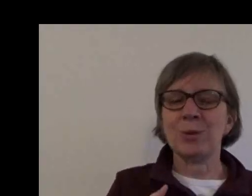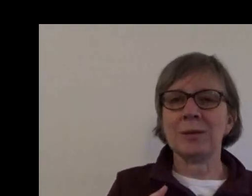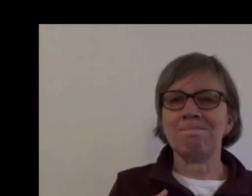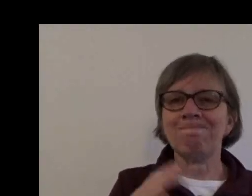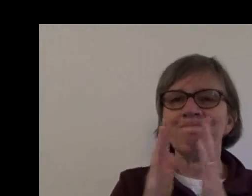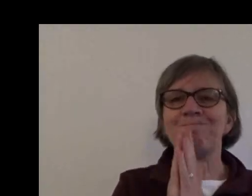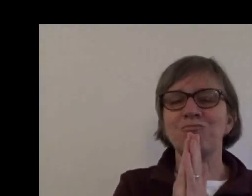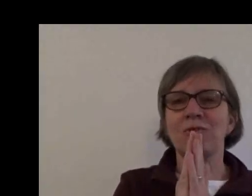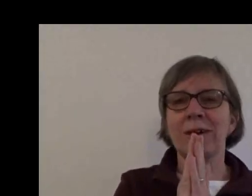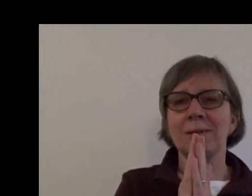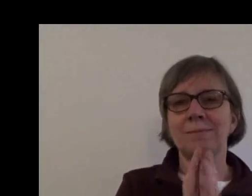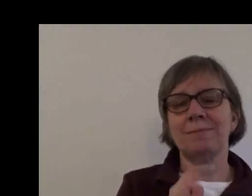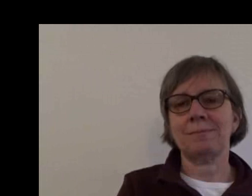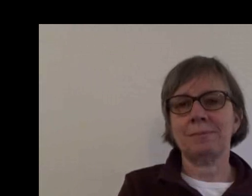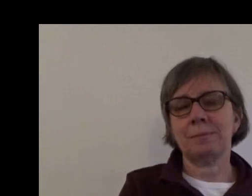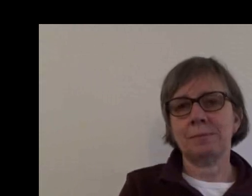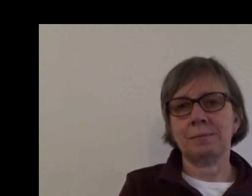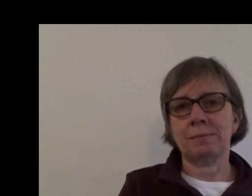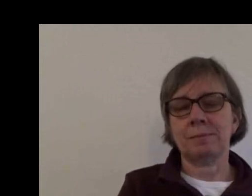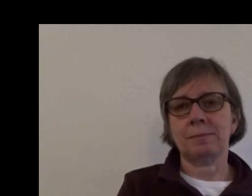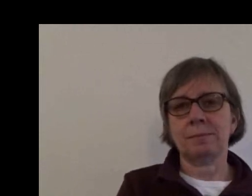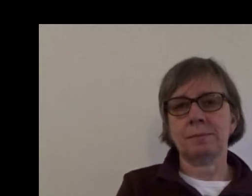Good morning, everyone. Shall we pray?